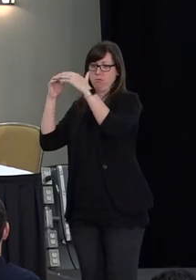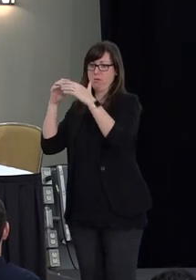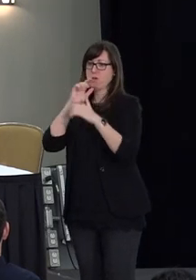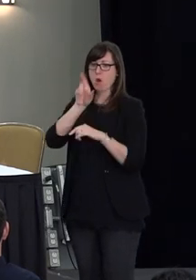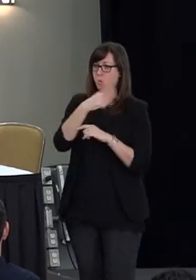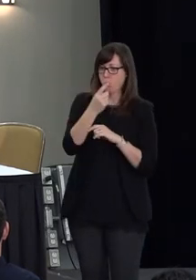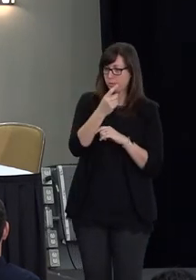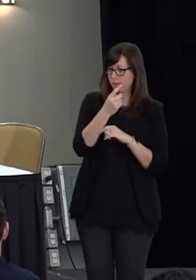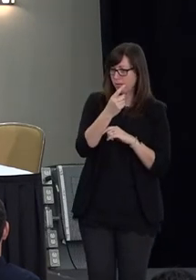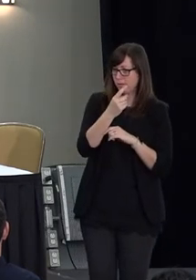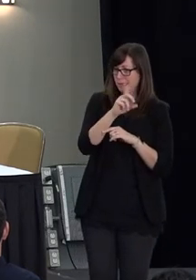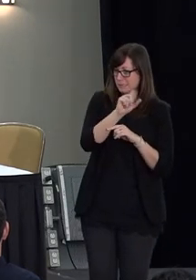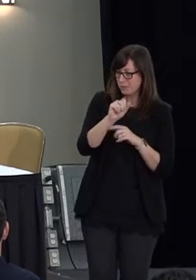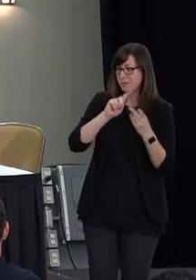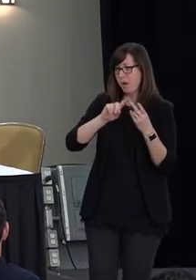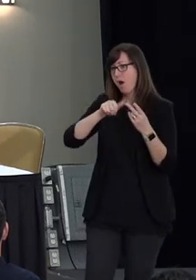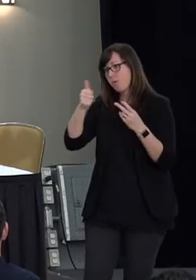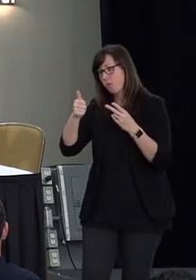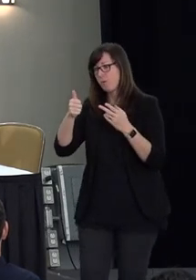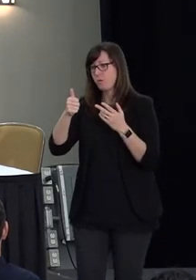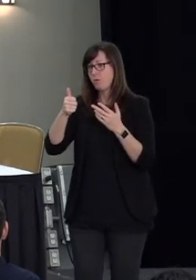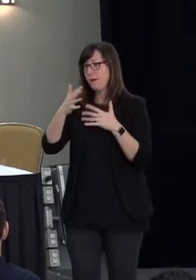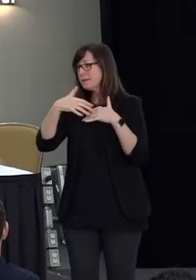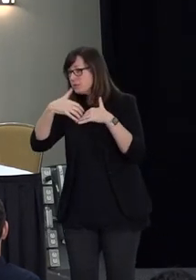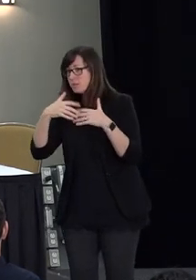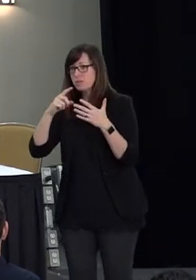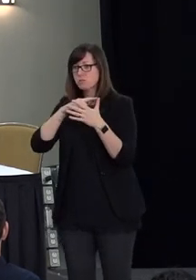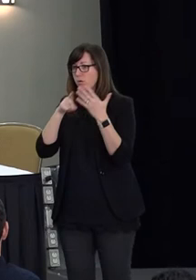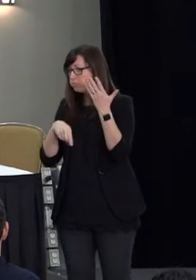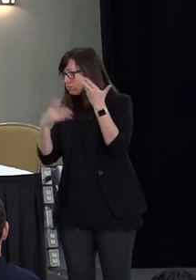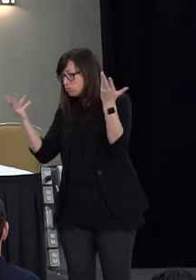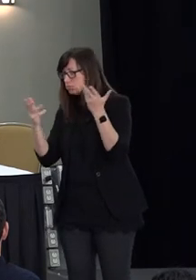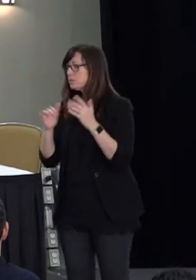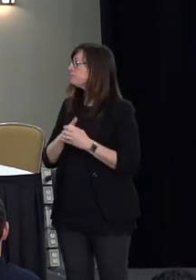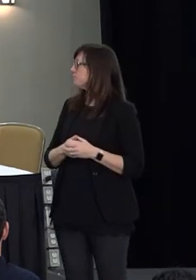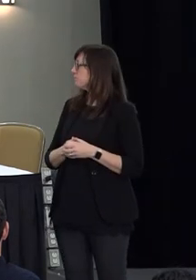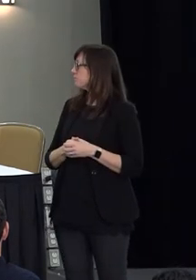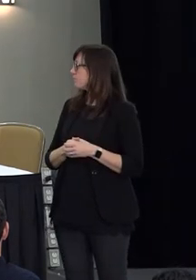but also from other underrepresented groups like Indigenous.